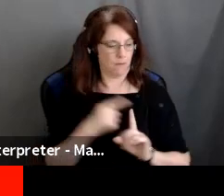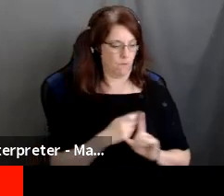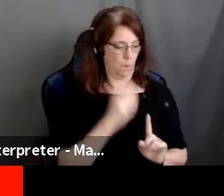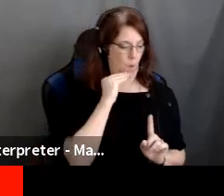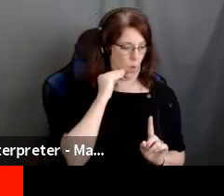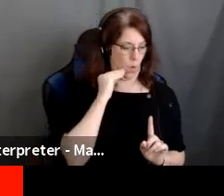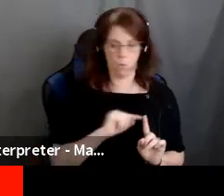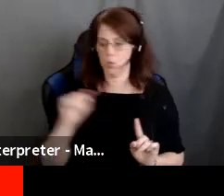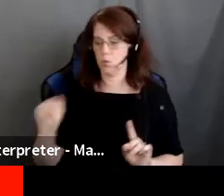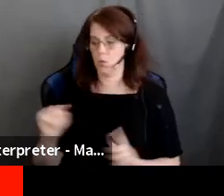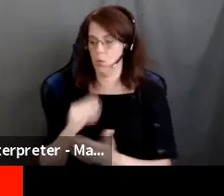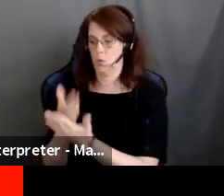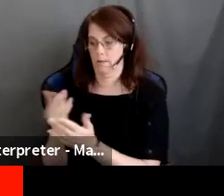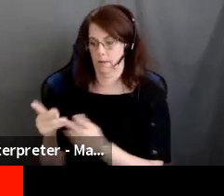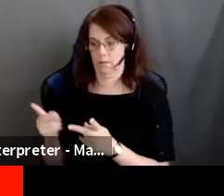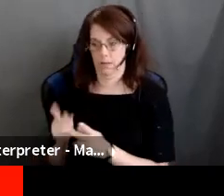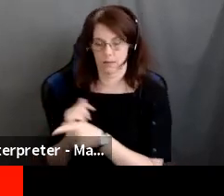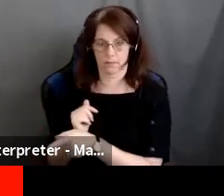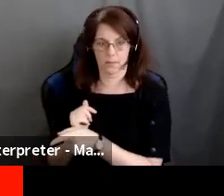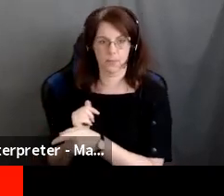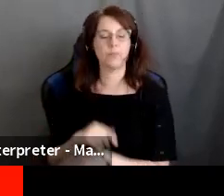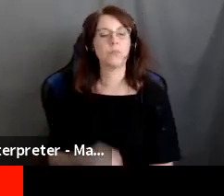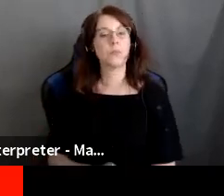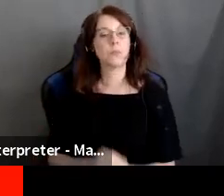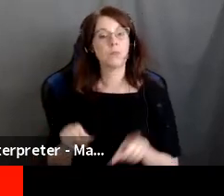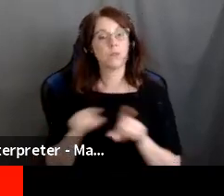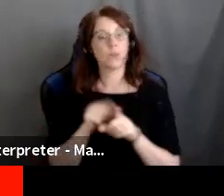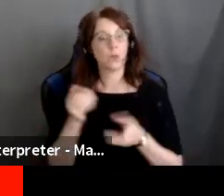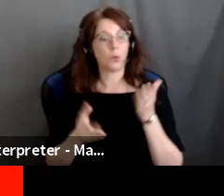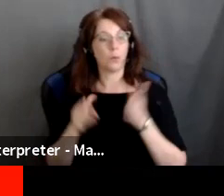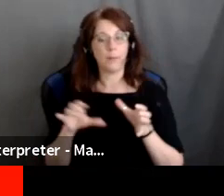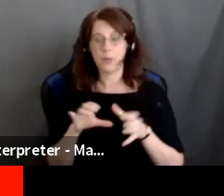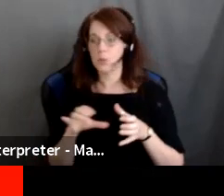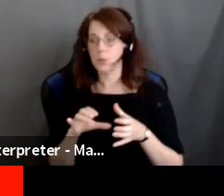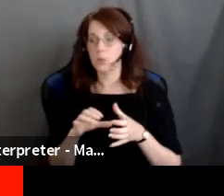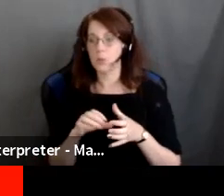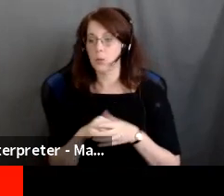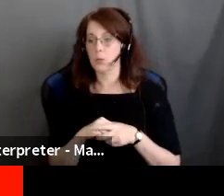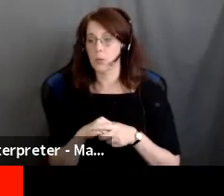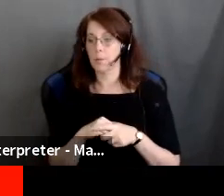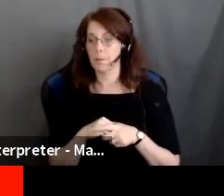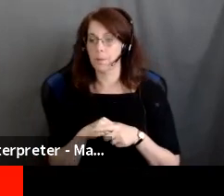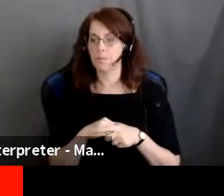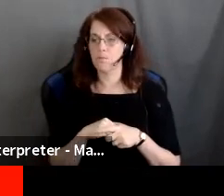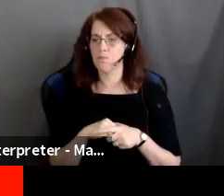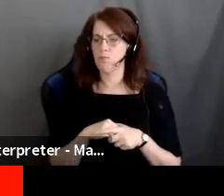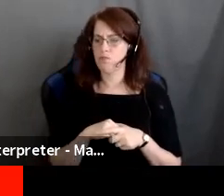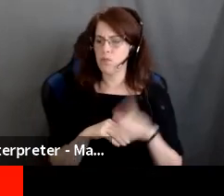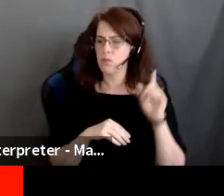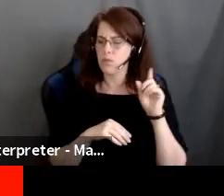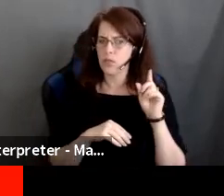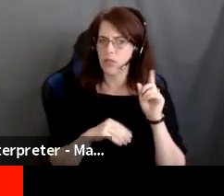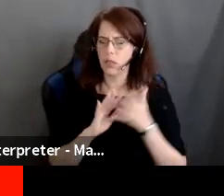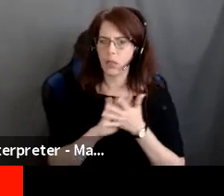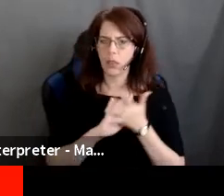the interview site. And they might want to do some reviews, and they